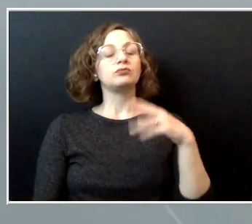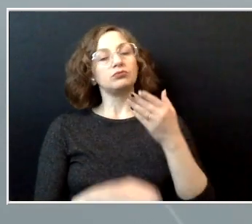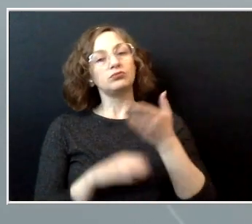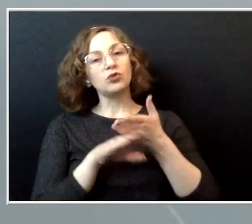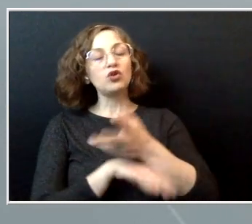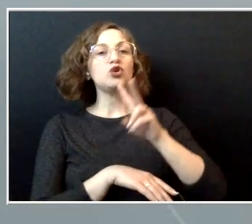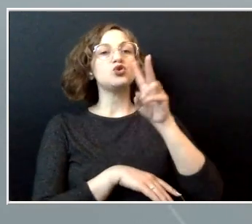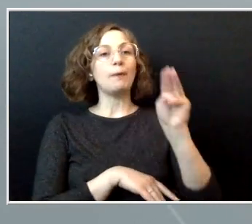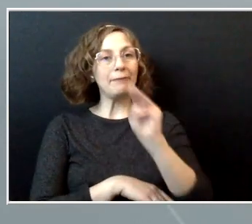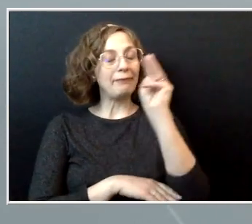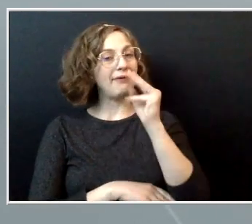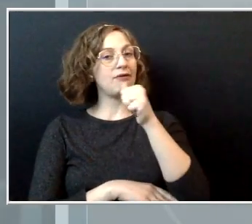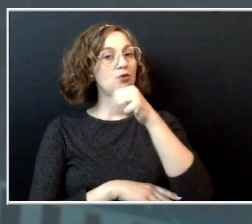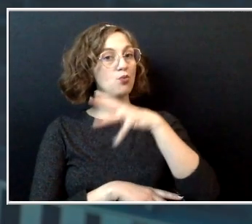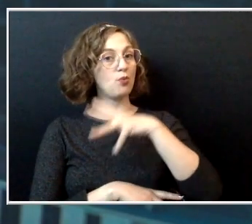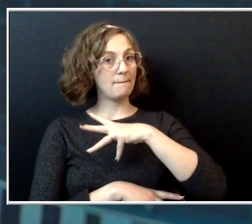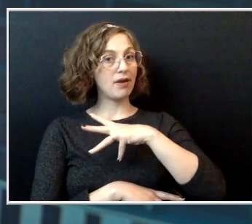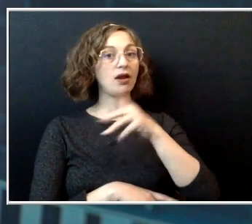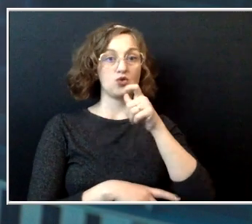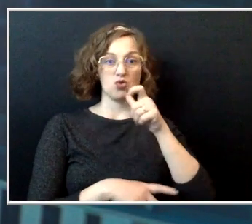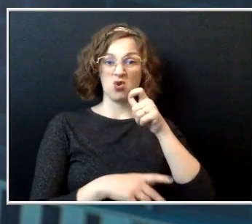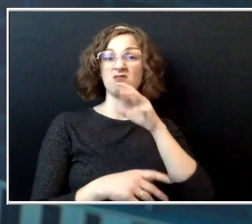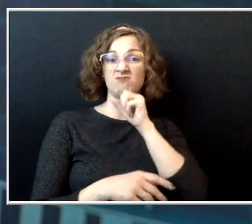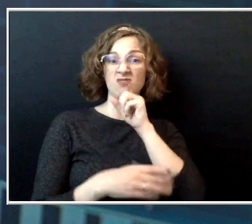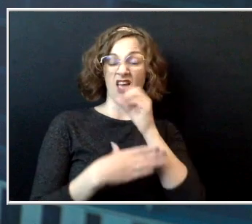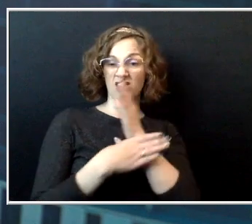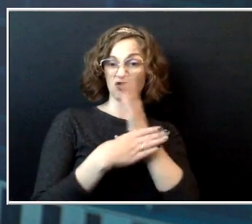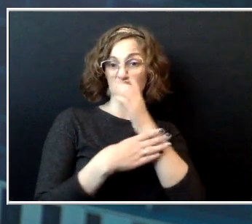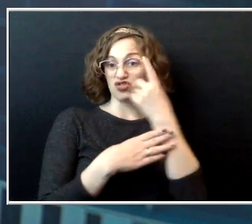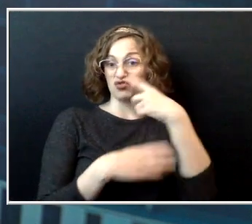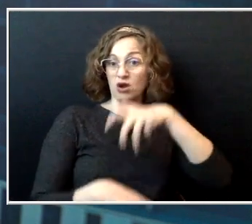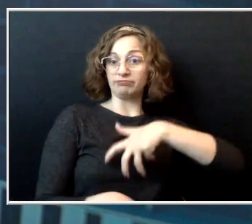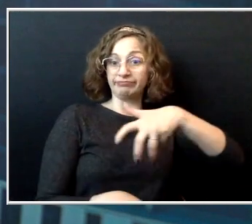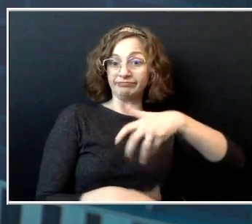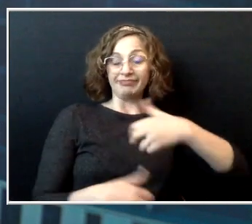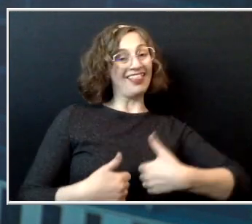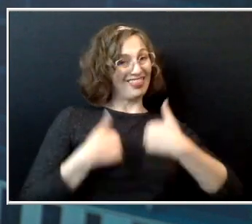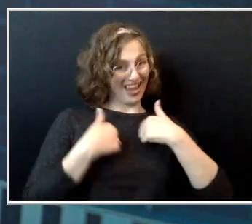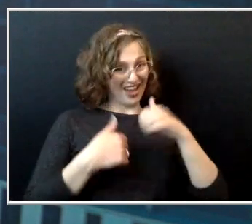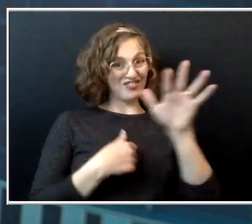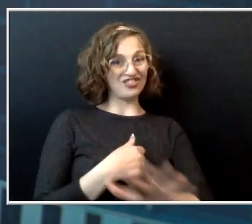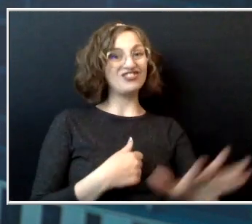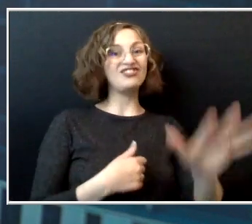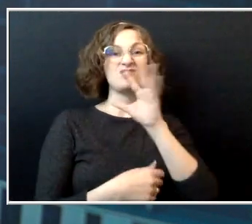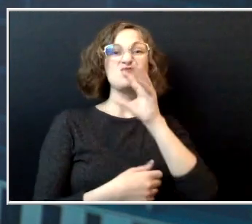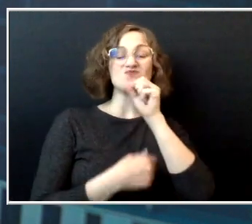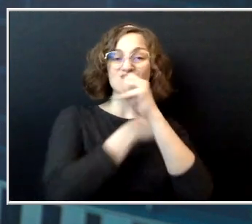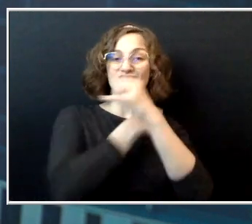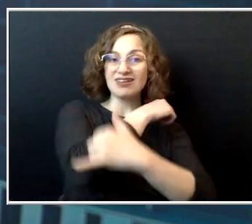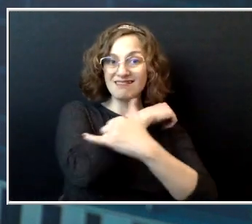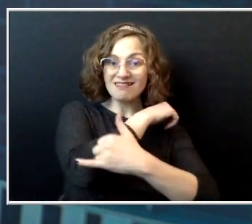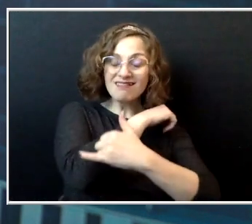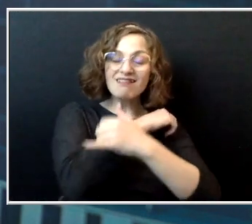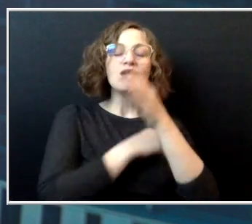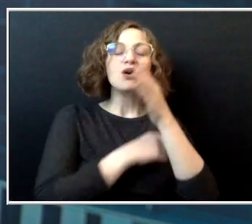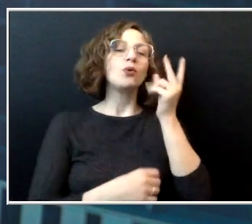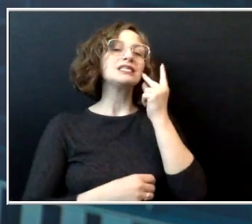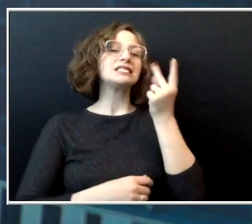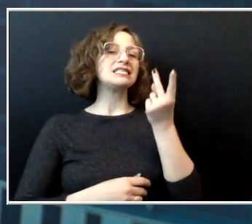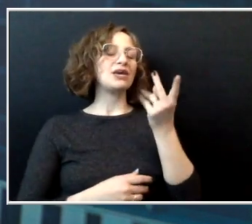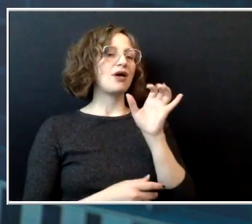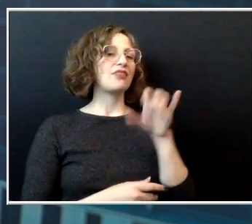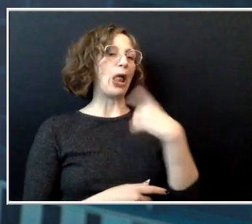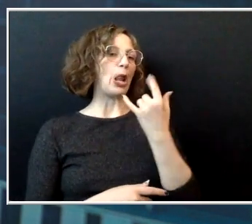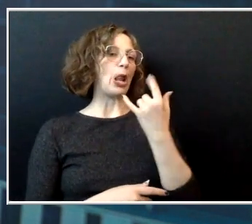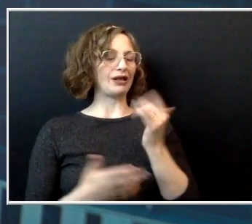in those orange counties. We're about to see what the maternity deserts look like in Kansas and explore